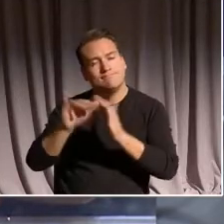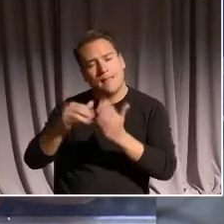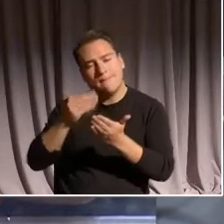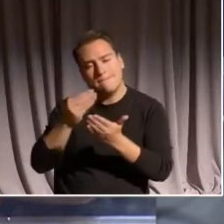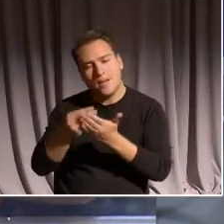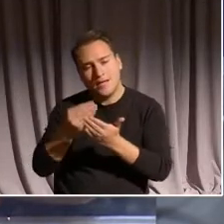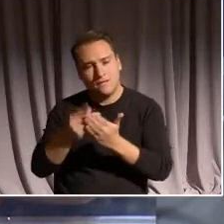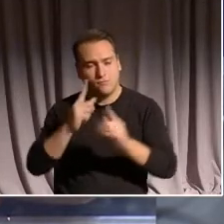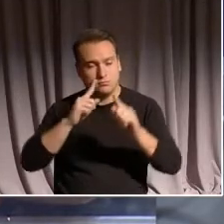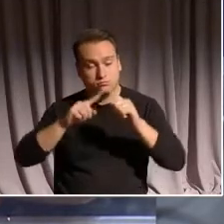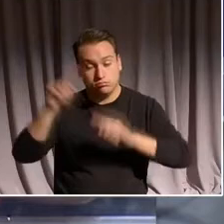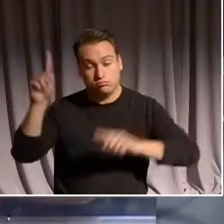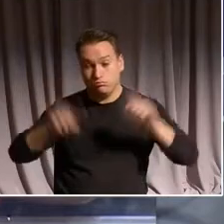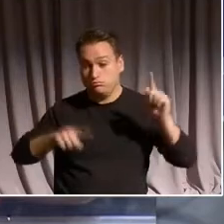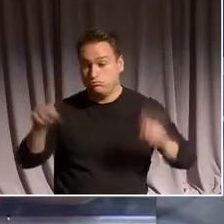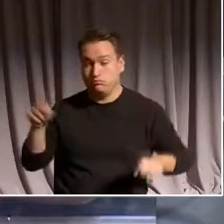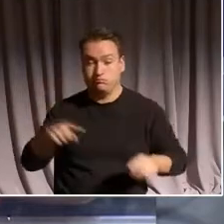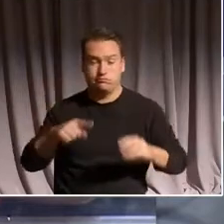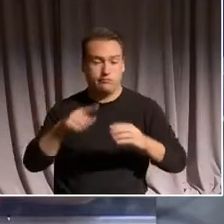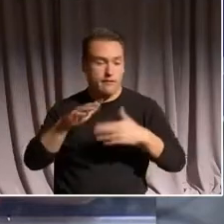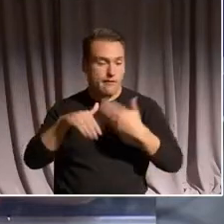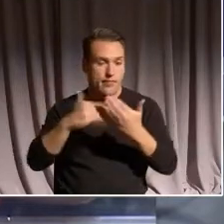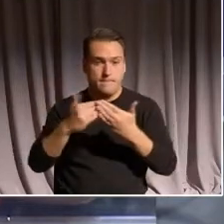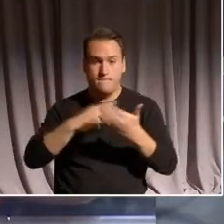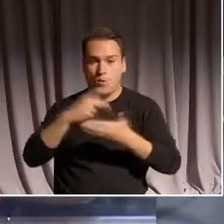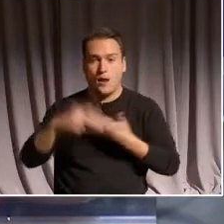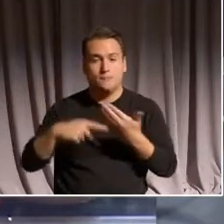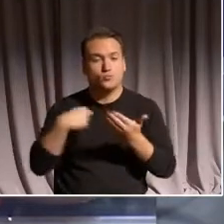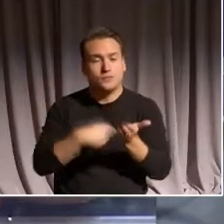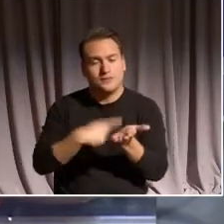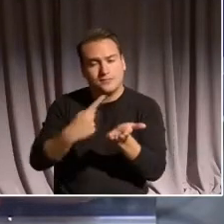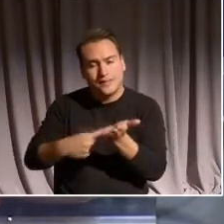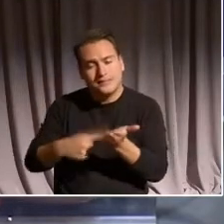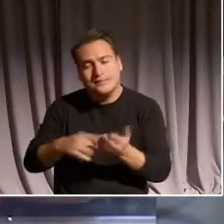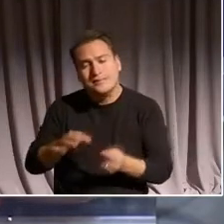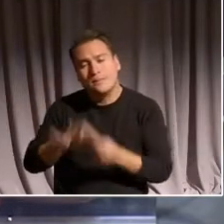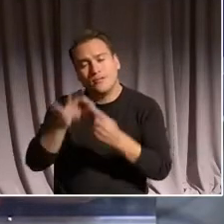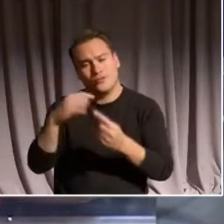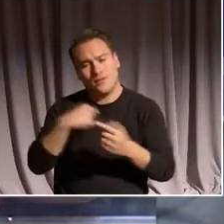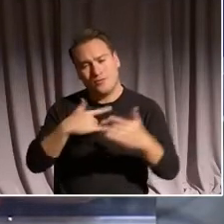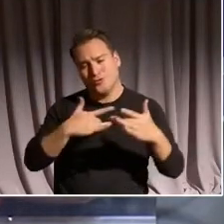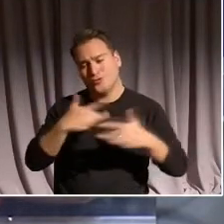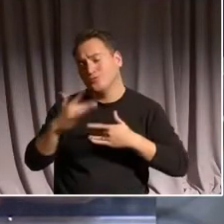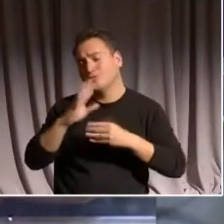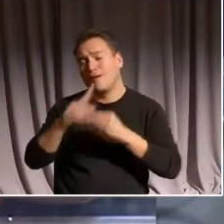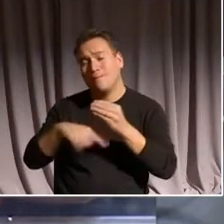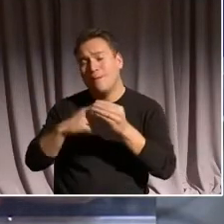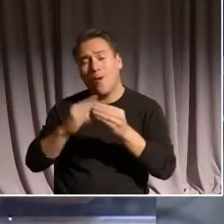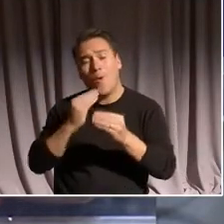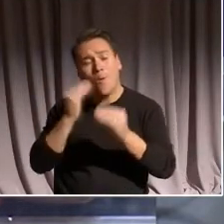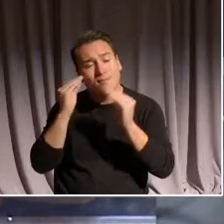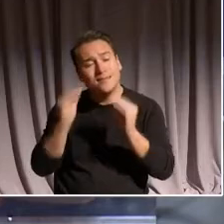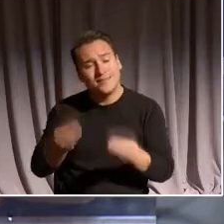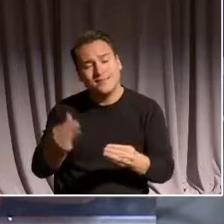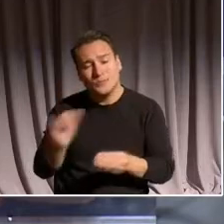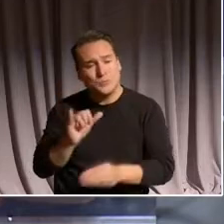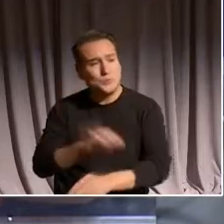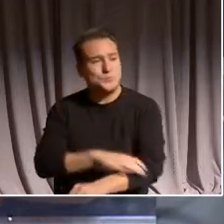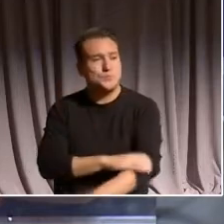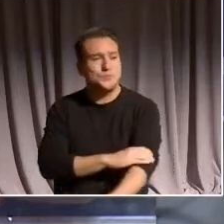a variety of the programs that we're talking about. But I'm especially concerned about homelessness and